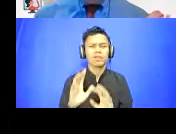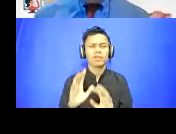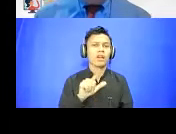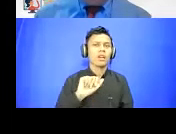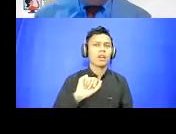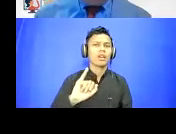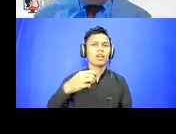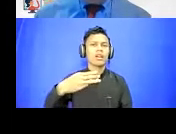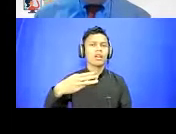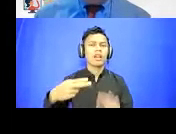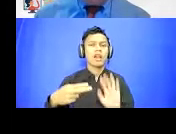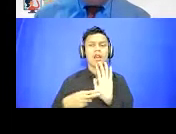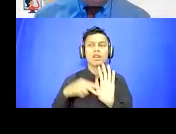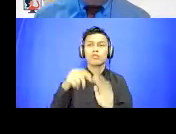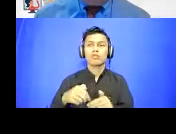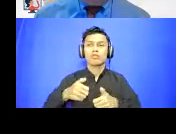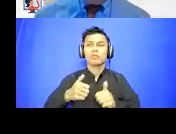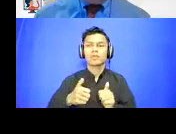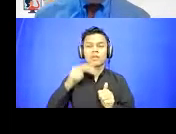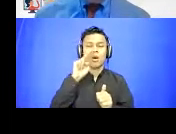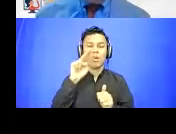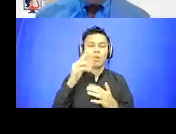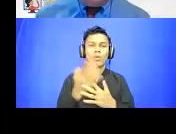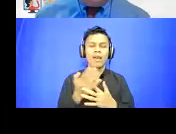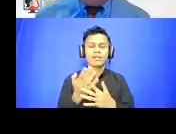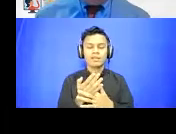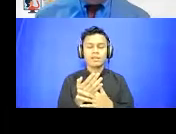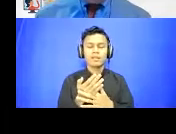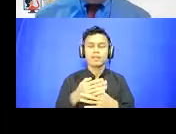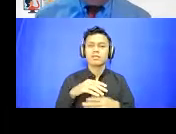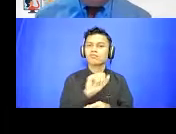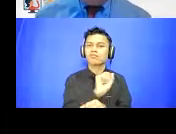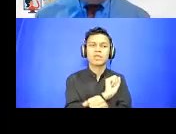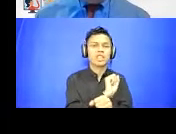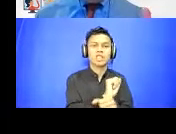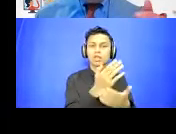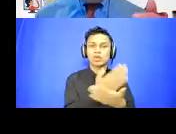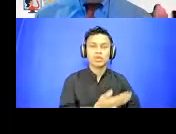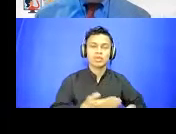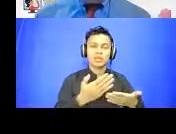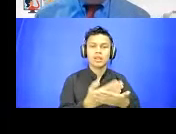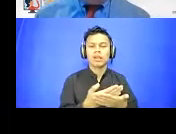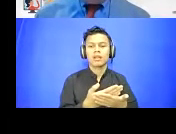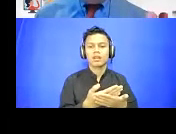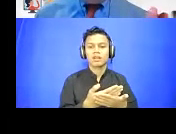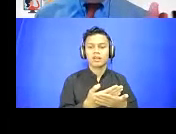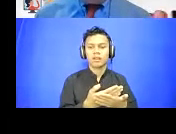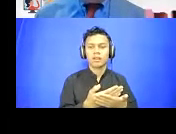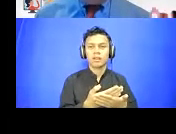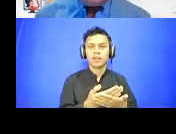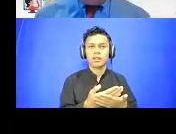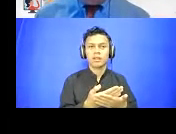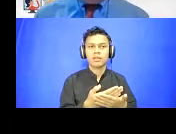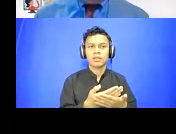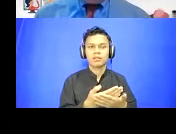access social workers and child welfare professionals' notes, their notes remotely. So